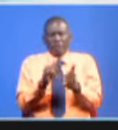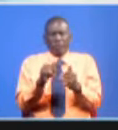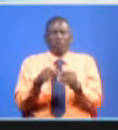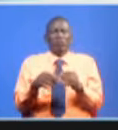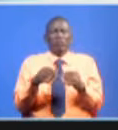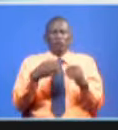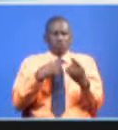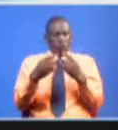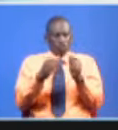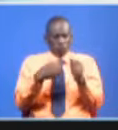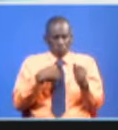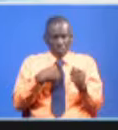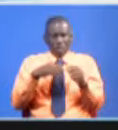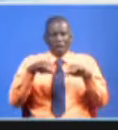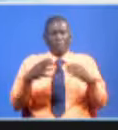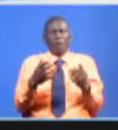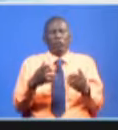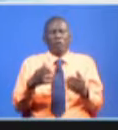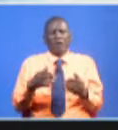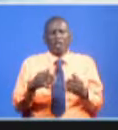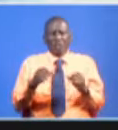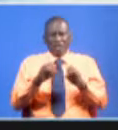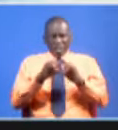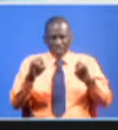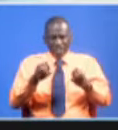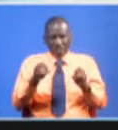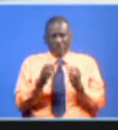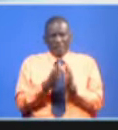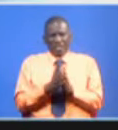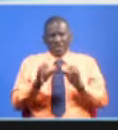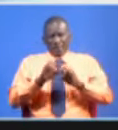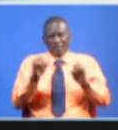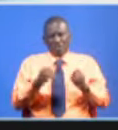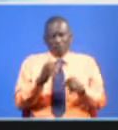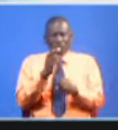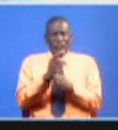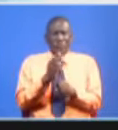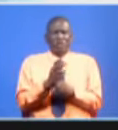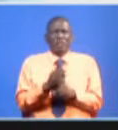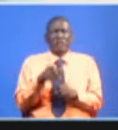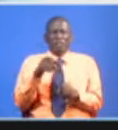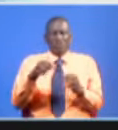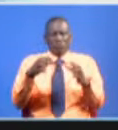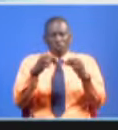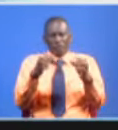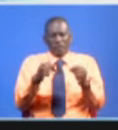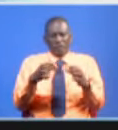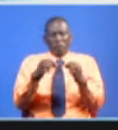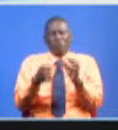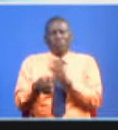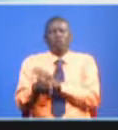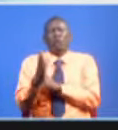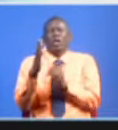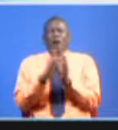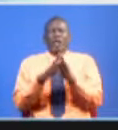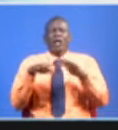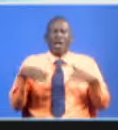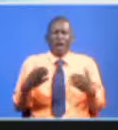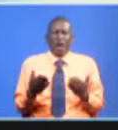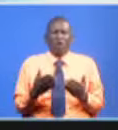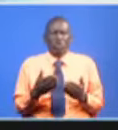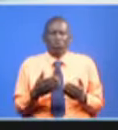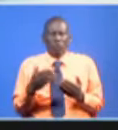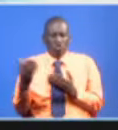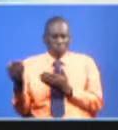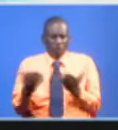talk to me around just the sanctity and the cleanliness of using these phrases and the word of God, and how you're prayed in and that sort